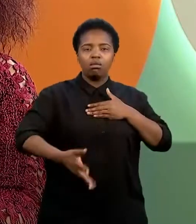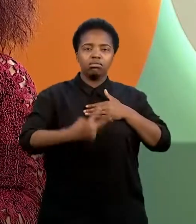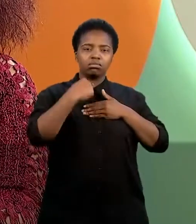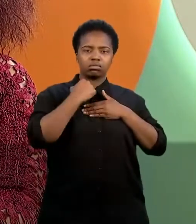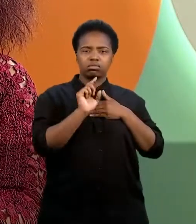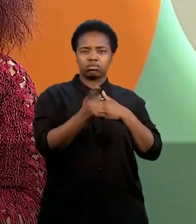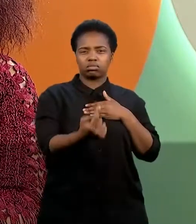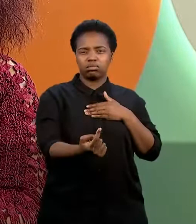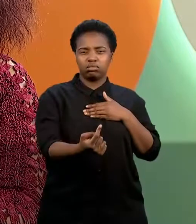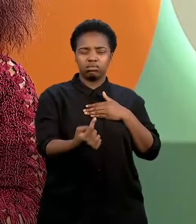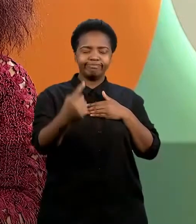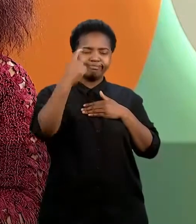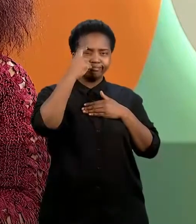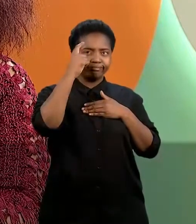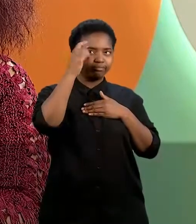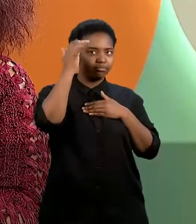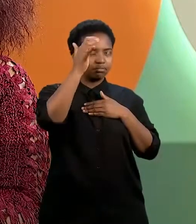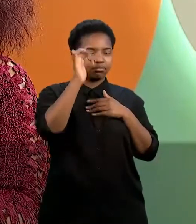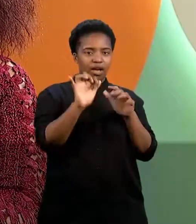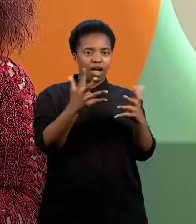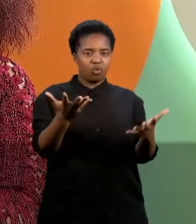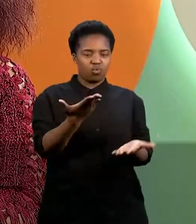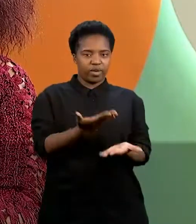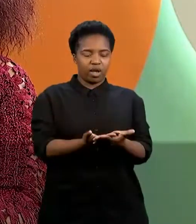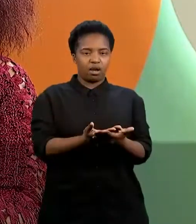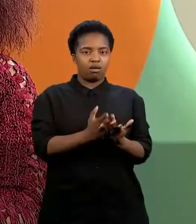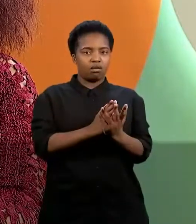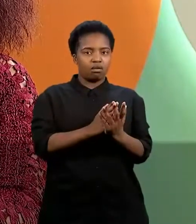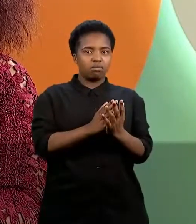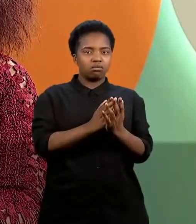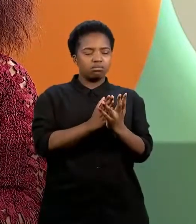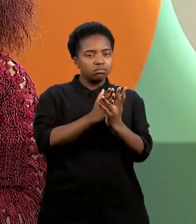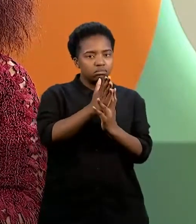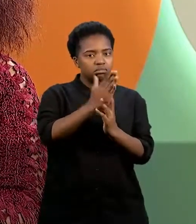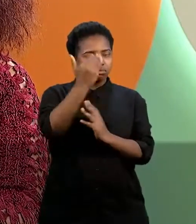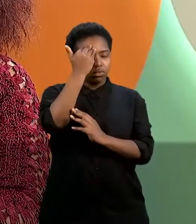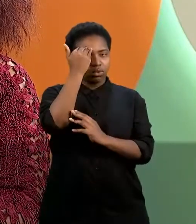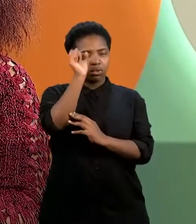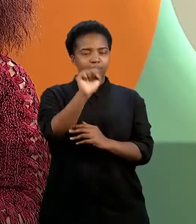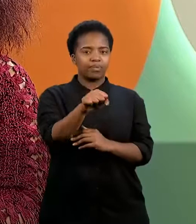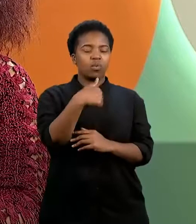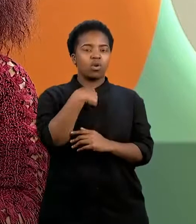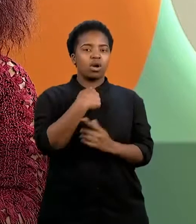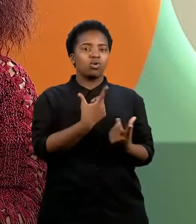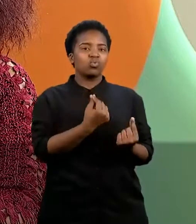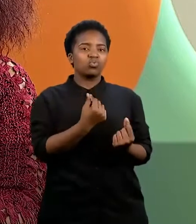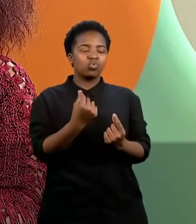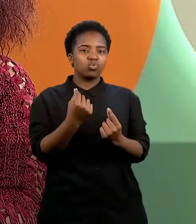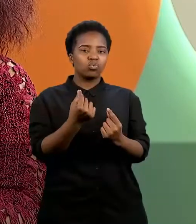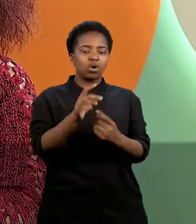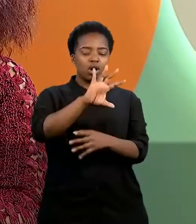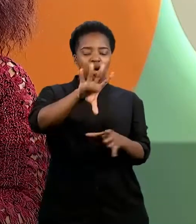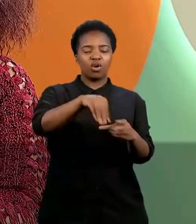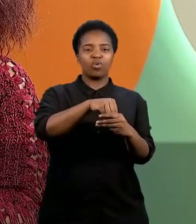think about this and actually look at giving us exposure and actually look into including us